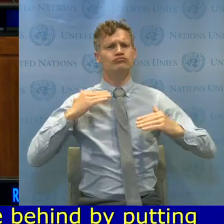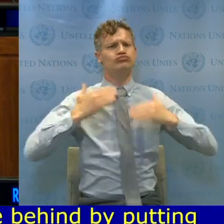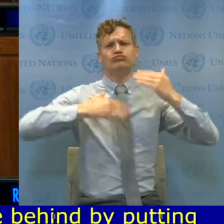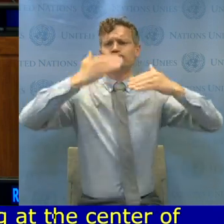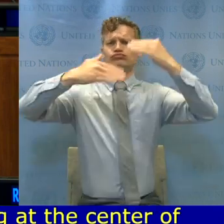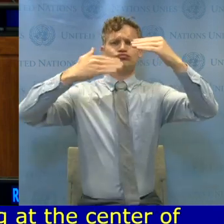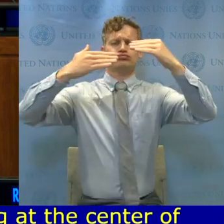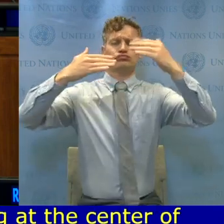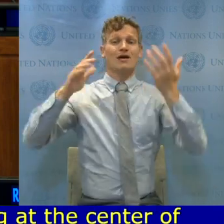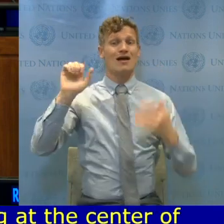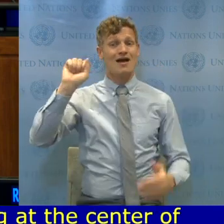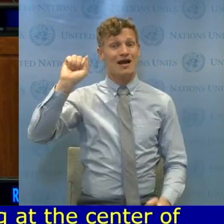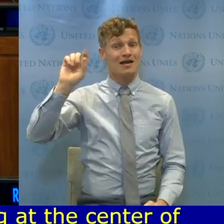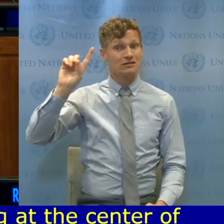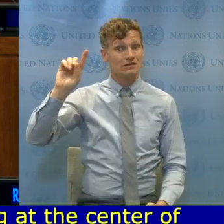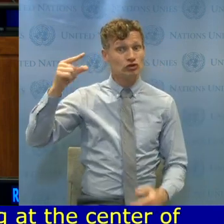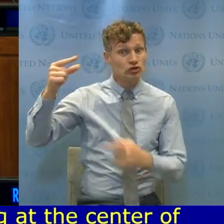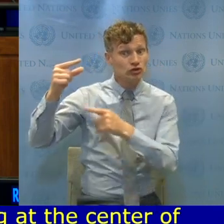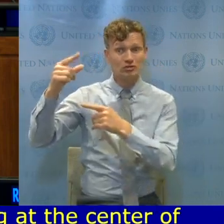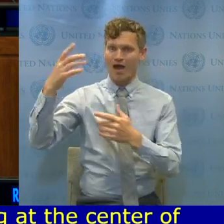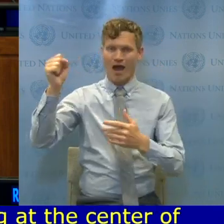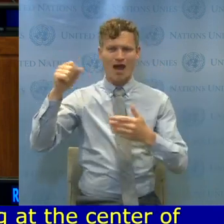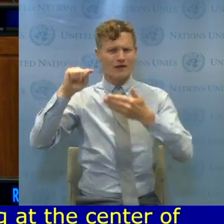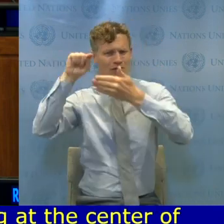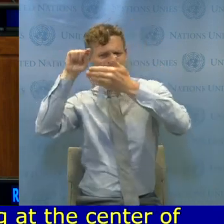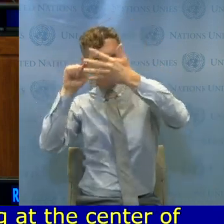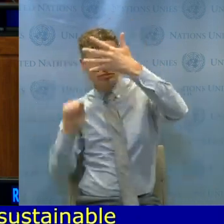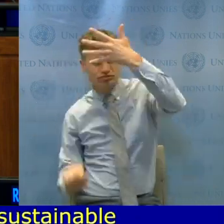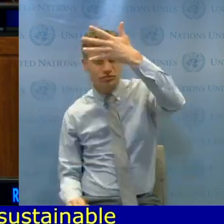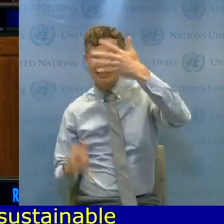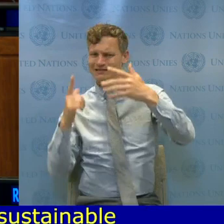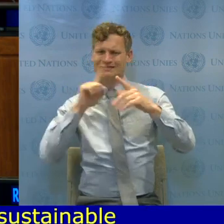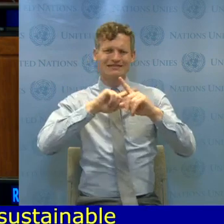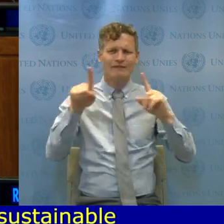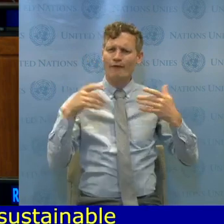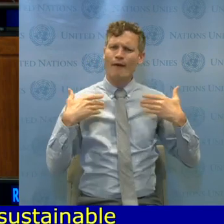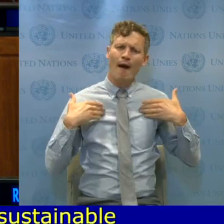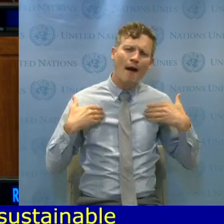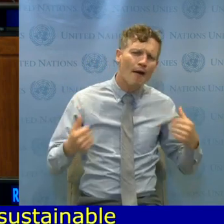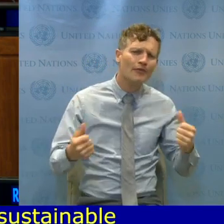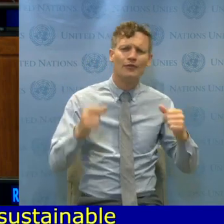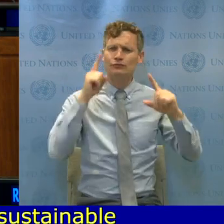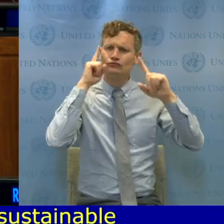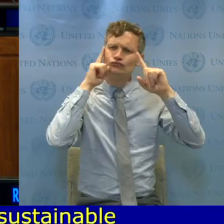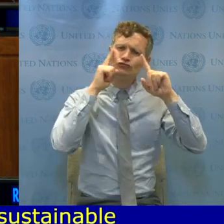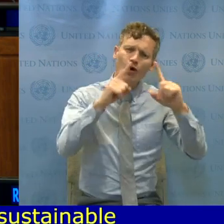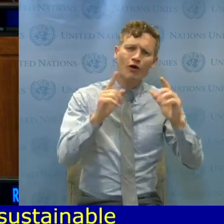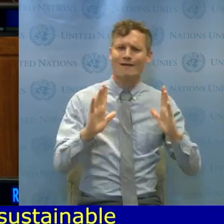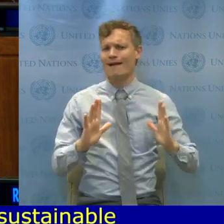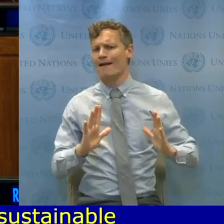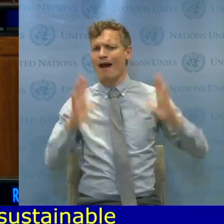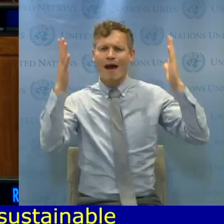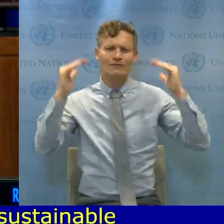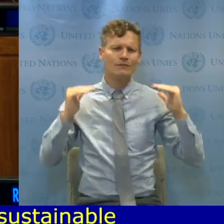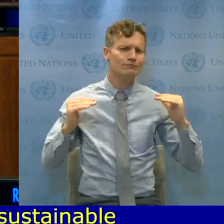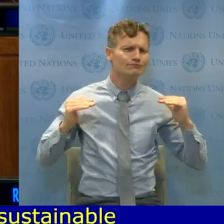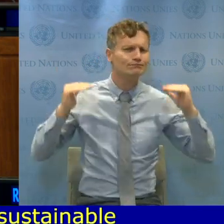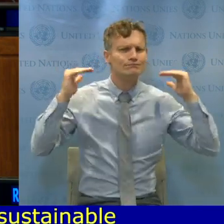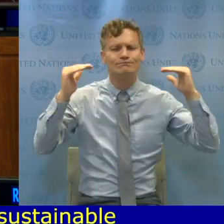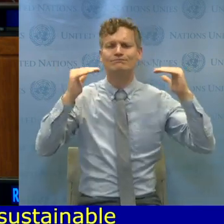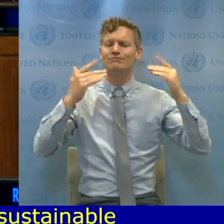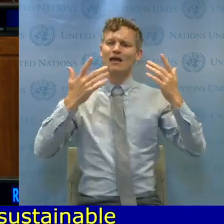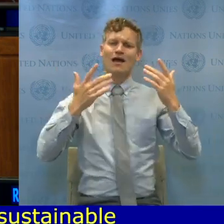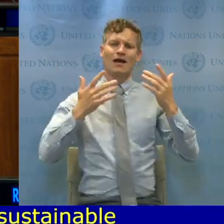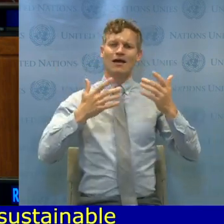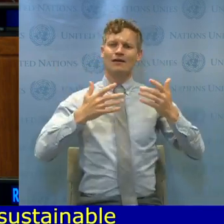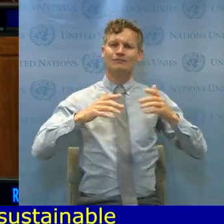targets promoting healthy lives and full access to ICTs and digital technologies, should bring us closer to